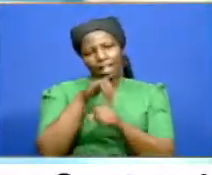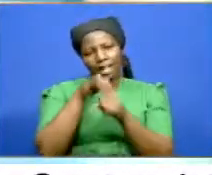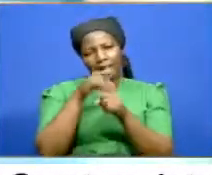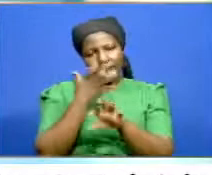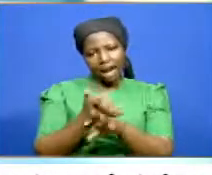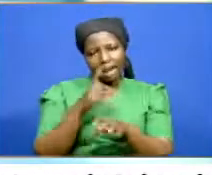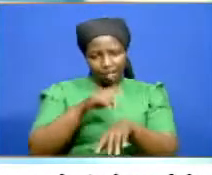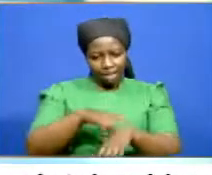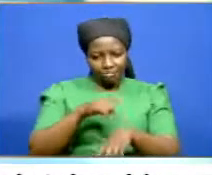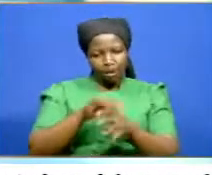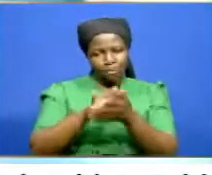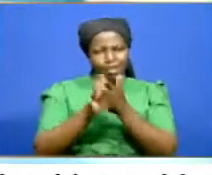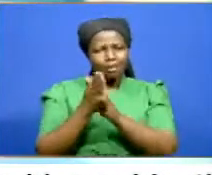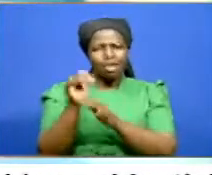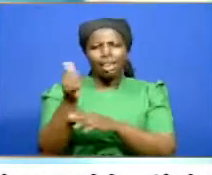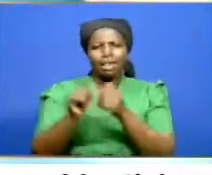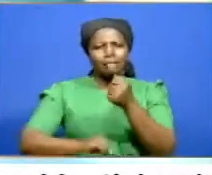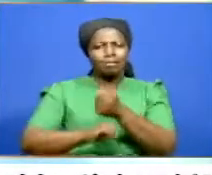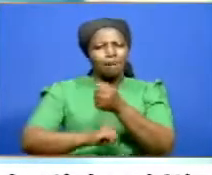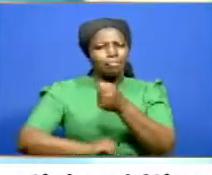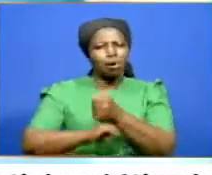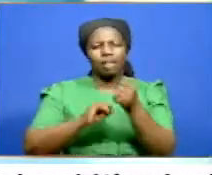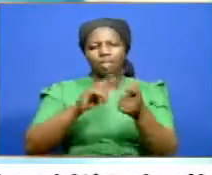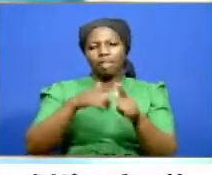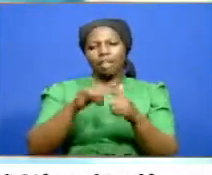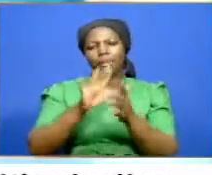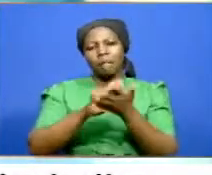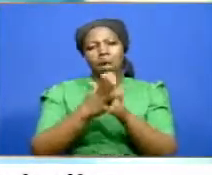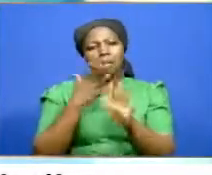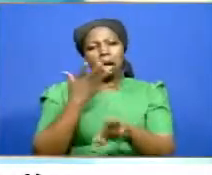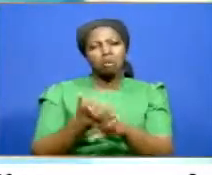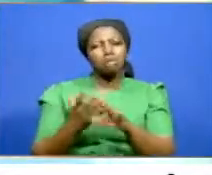proper support, it becomes difficult for them to try and maybe achieve their